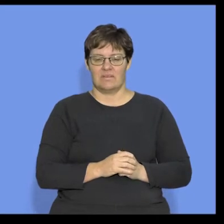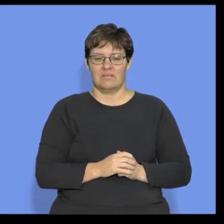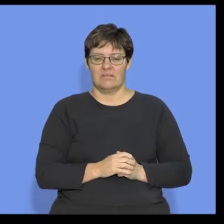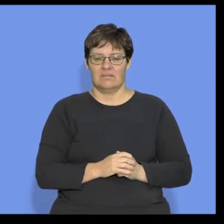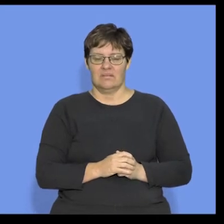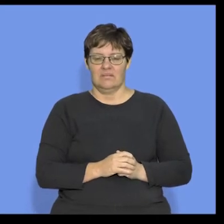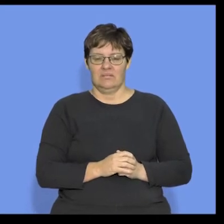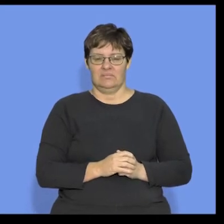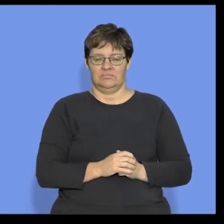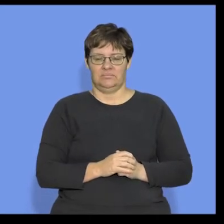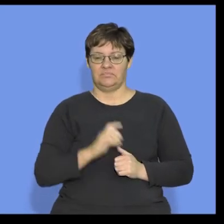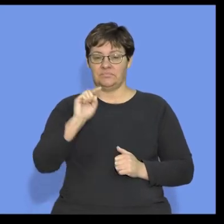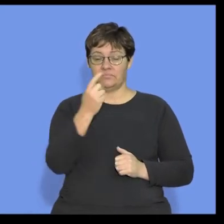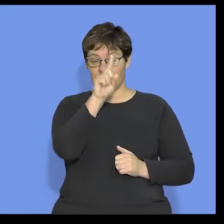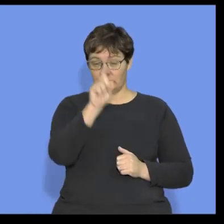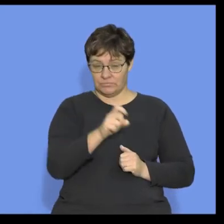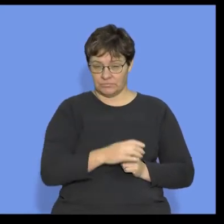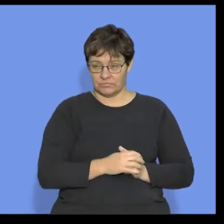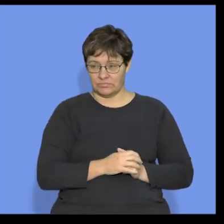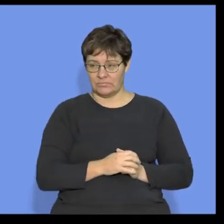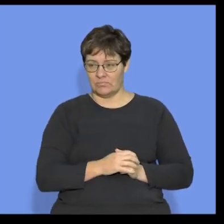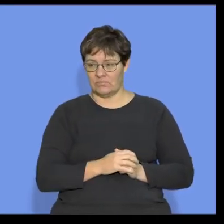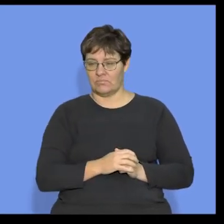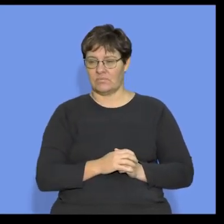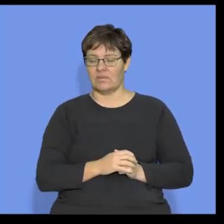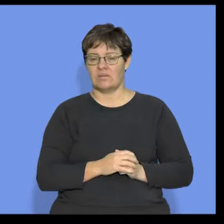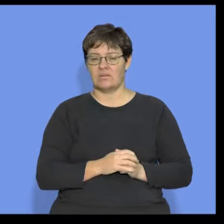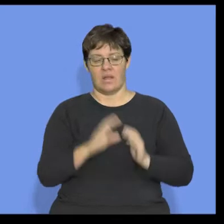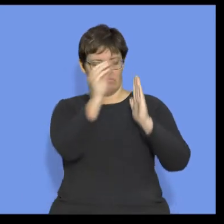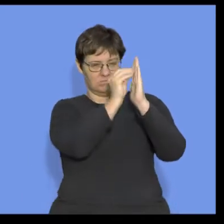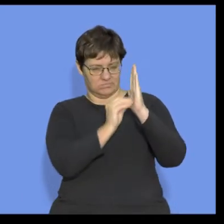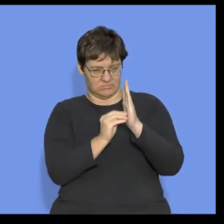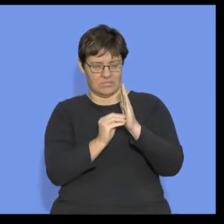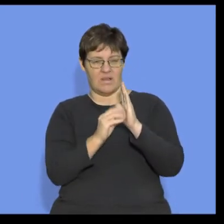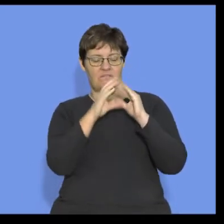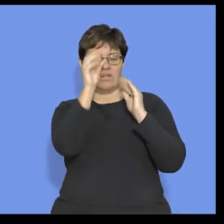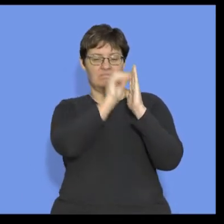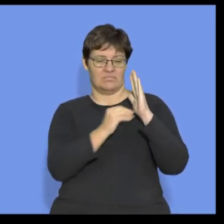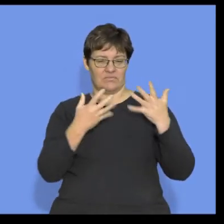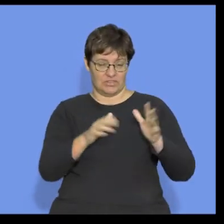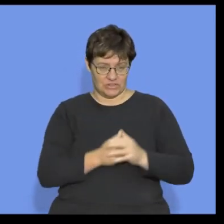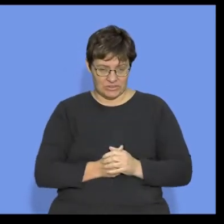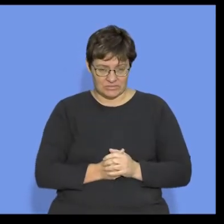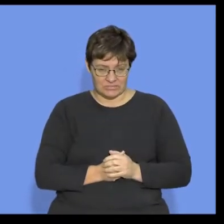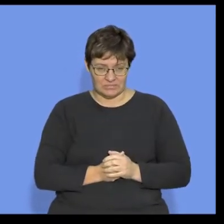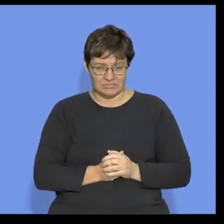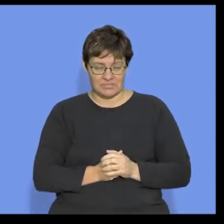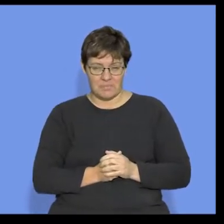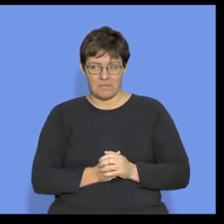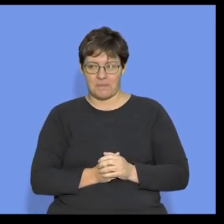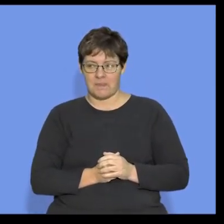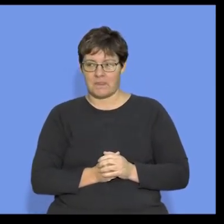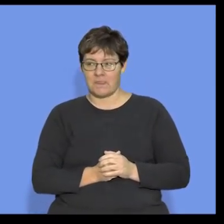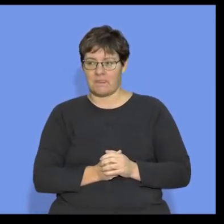So the first question is, complete the tree diagram given. So there's the tree diagram given to us.